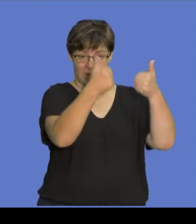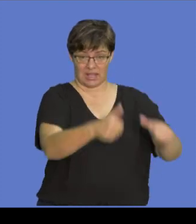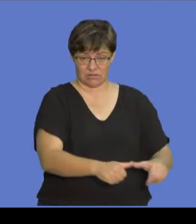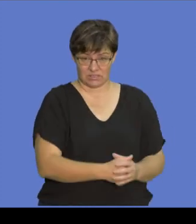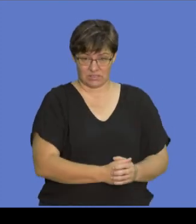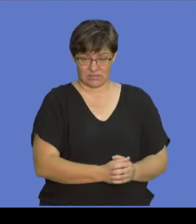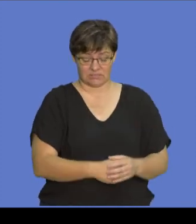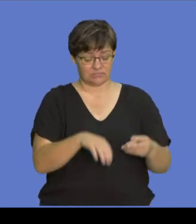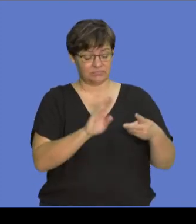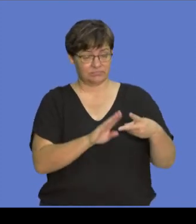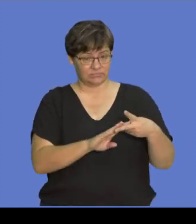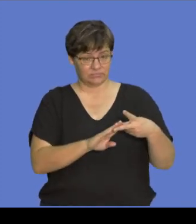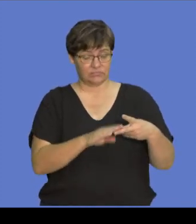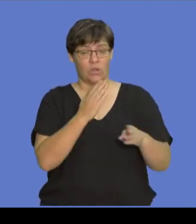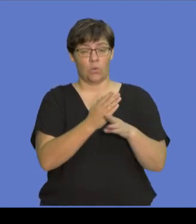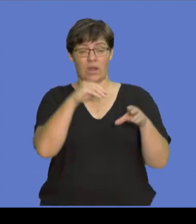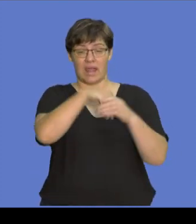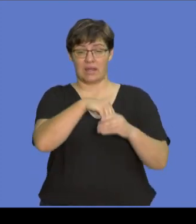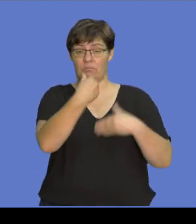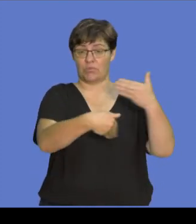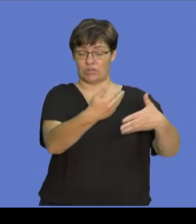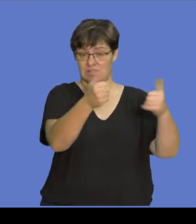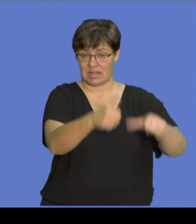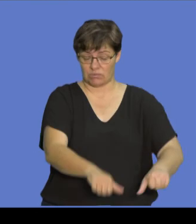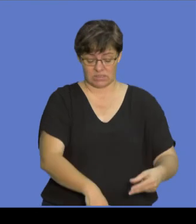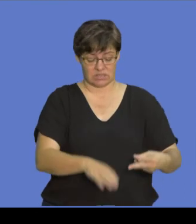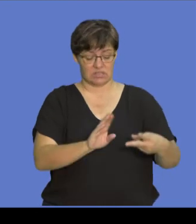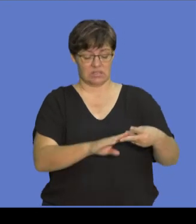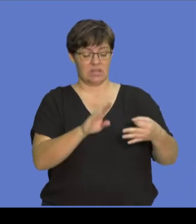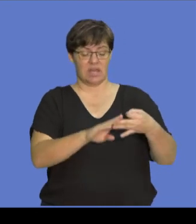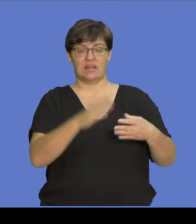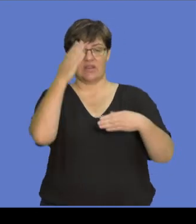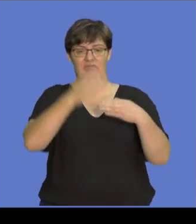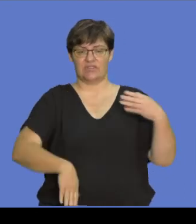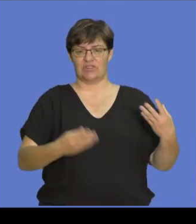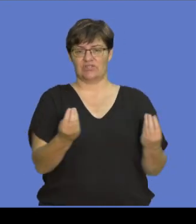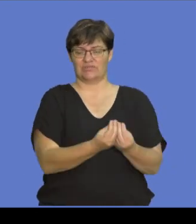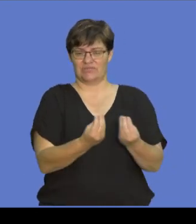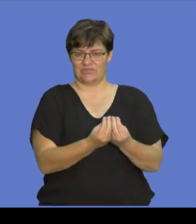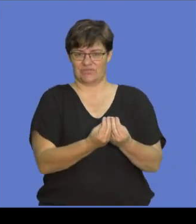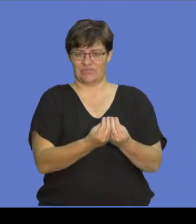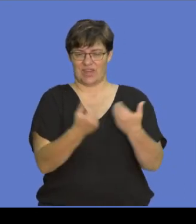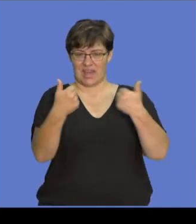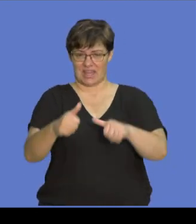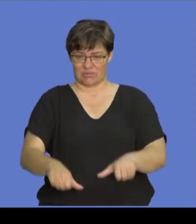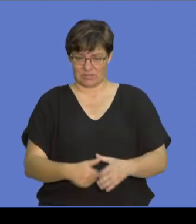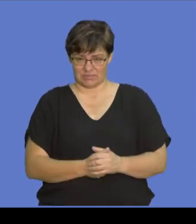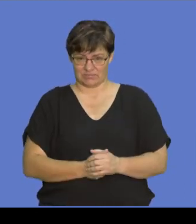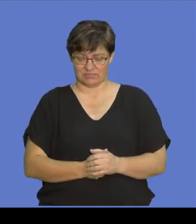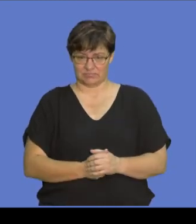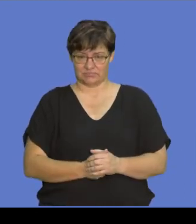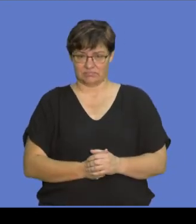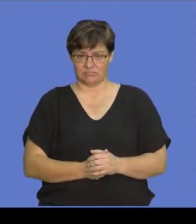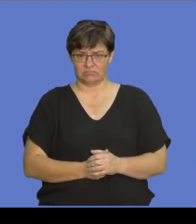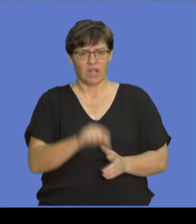in process account, and obviously the finished goods account. Now you will notice in nearly every